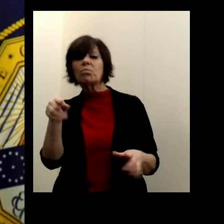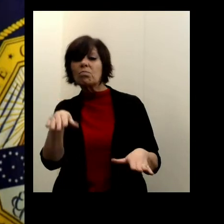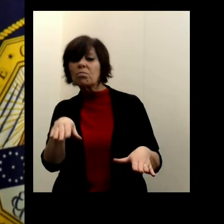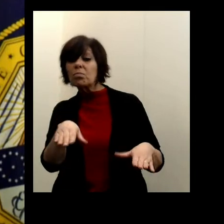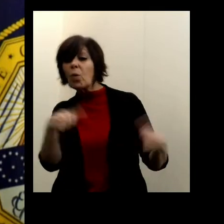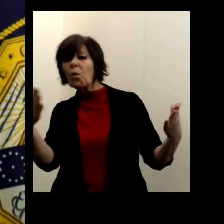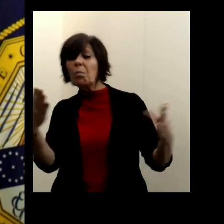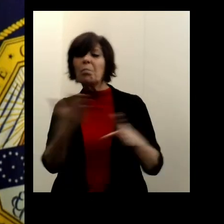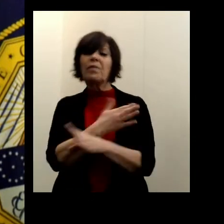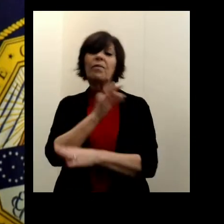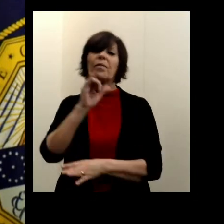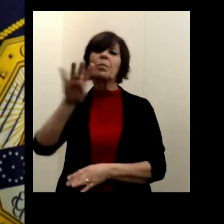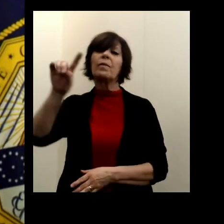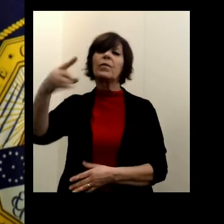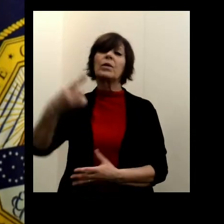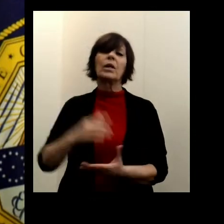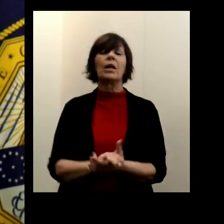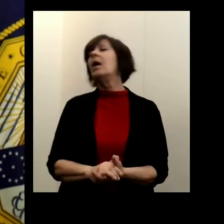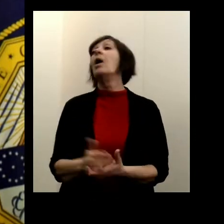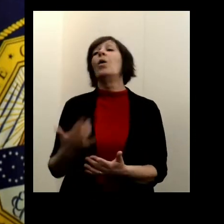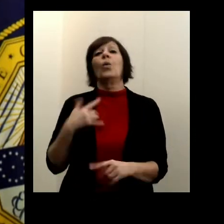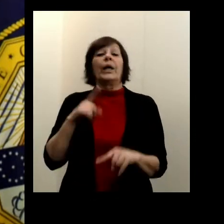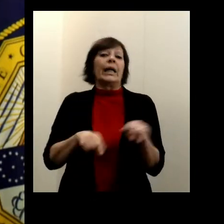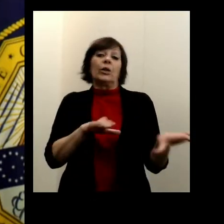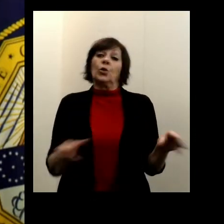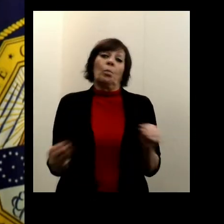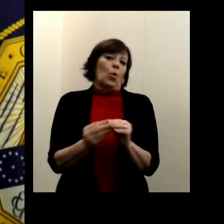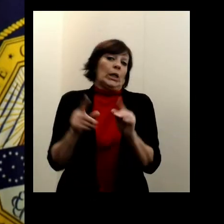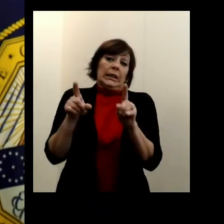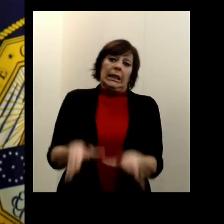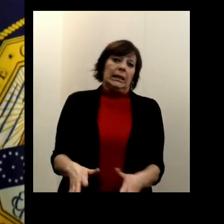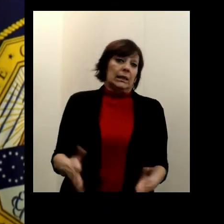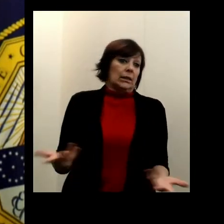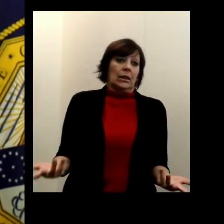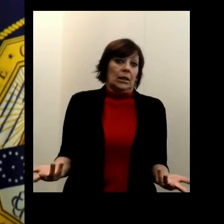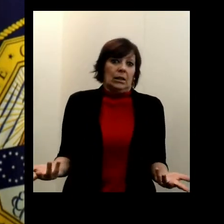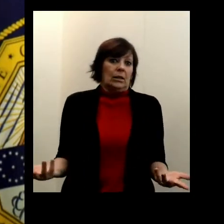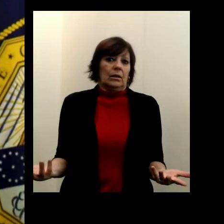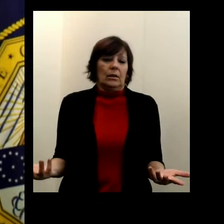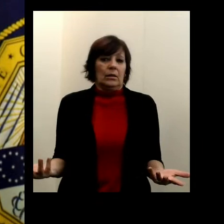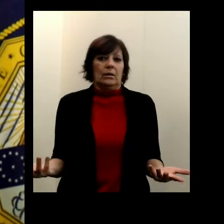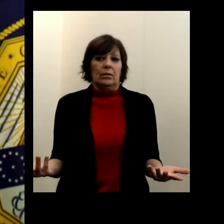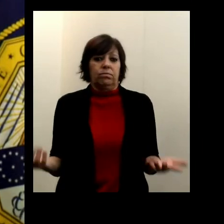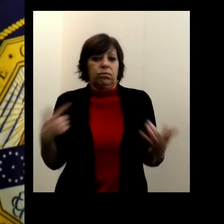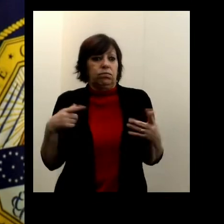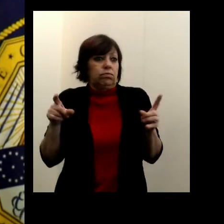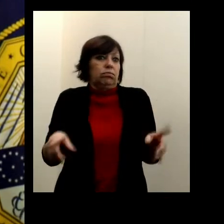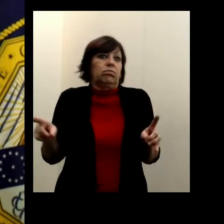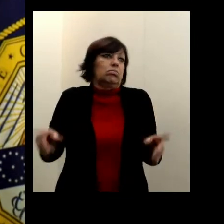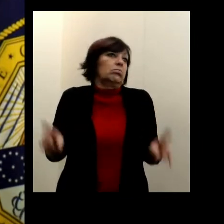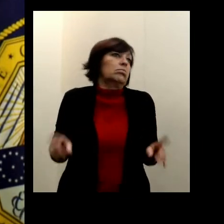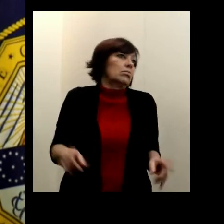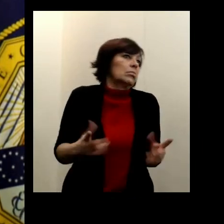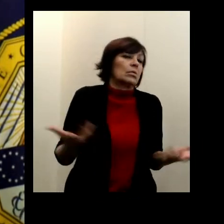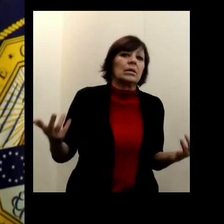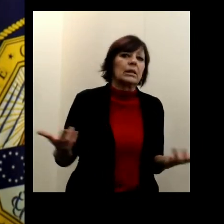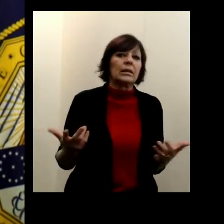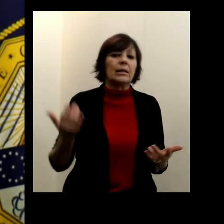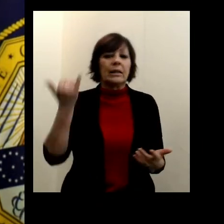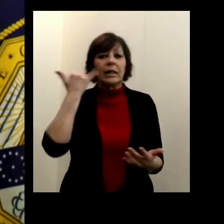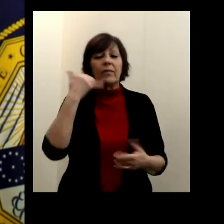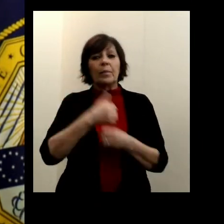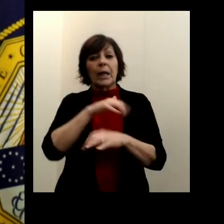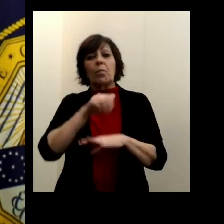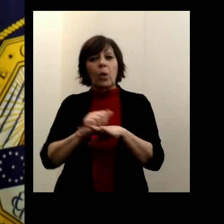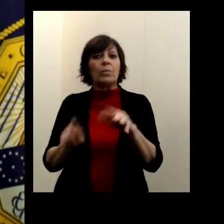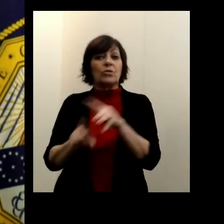February 1st? Well, we certainly can't do more testing. We are basically tested out. As the doctor said, we're telling people, if you make an appointment,